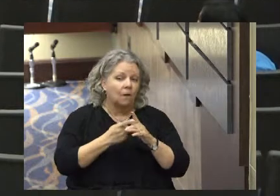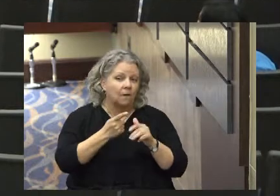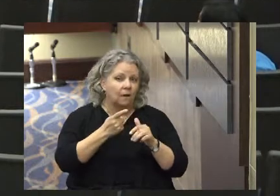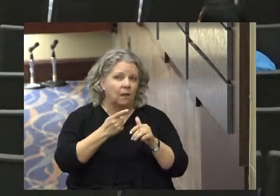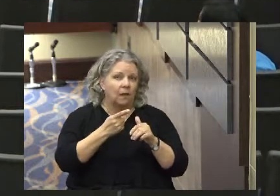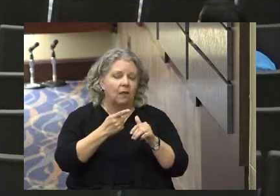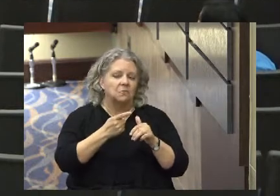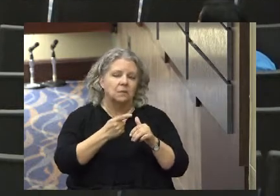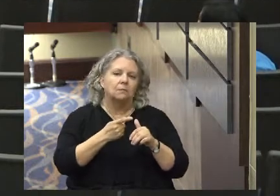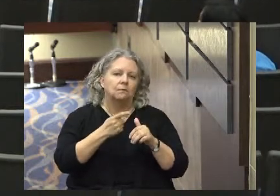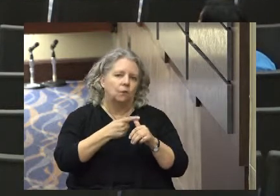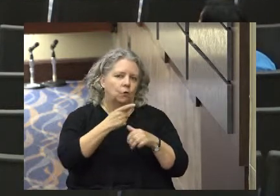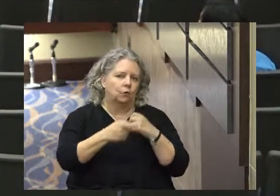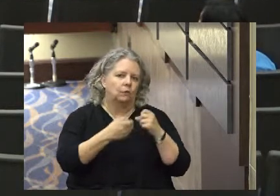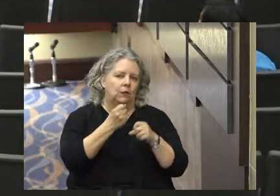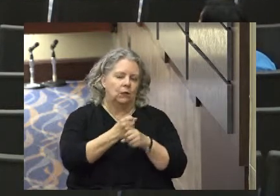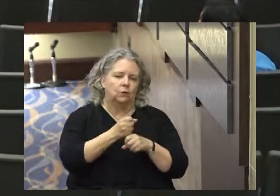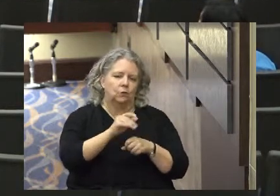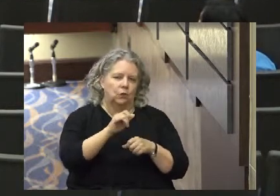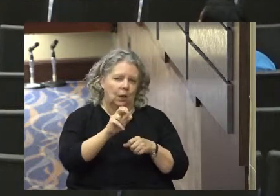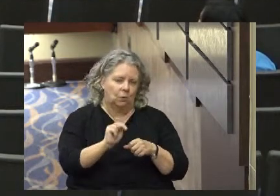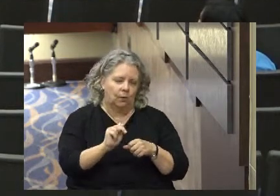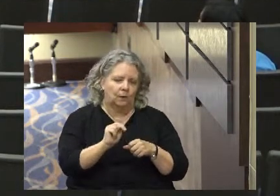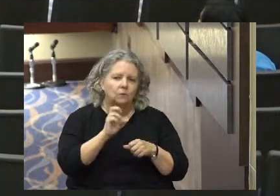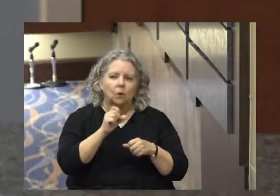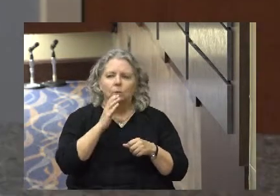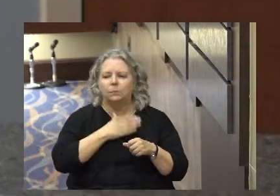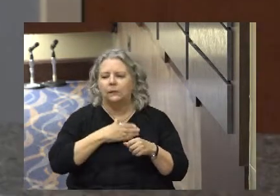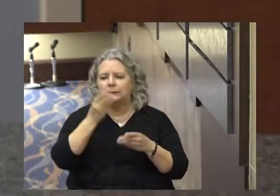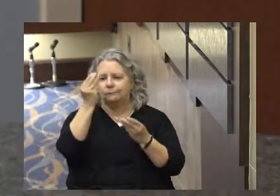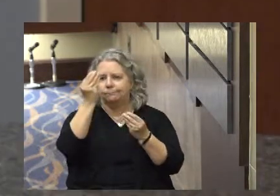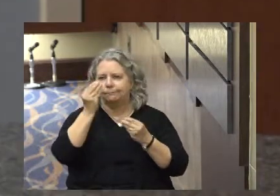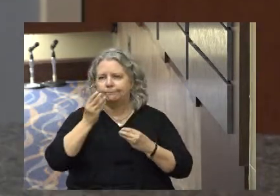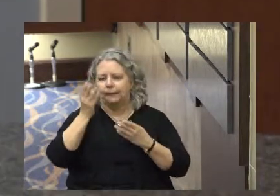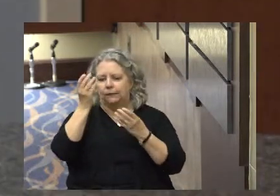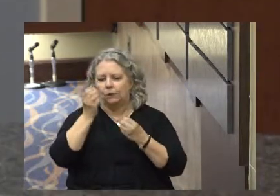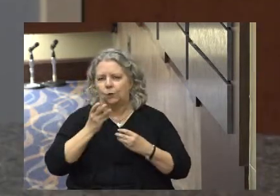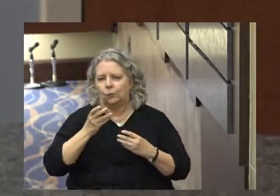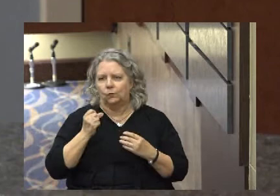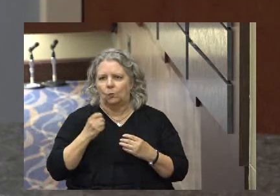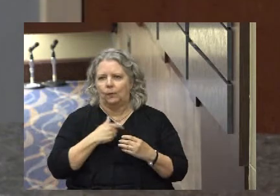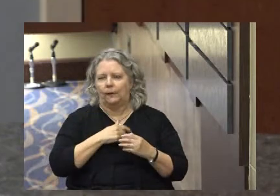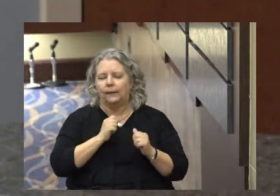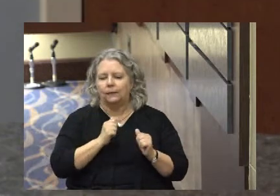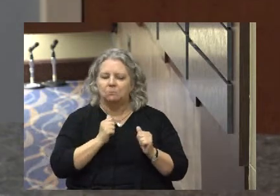us informed on that, and so we can walk with them in this process. Thank you.